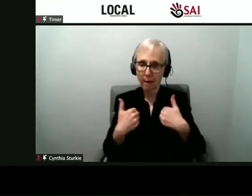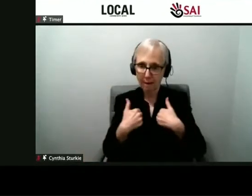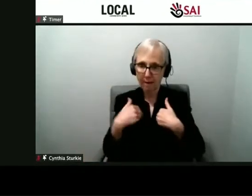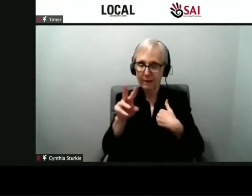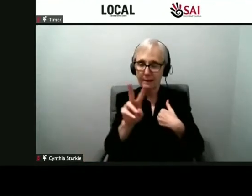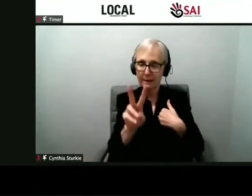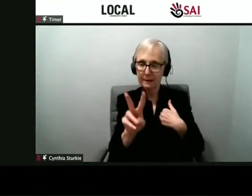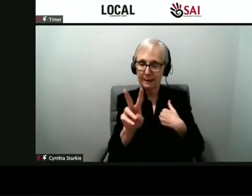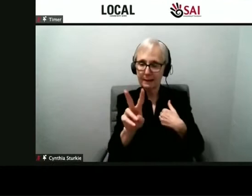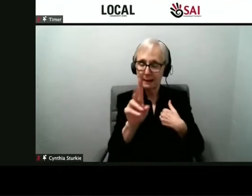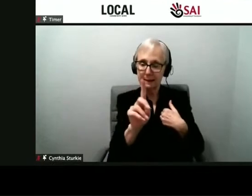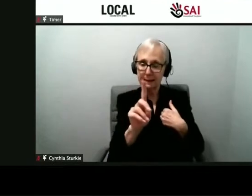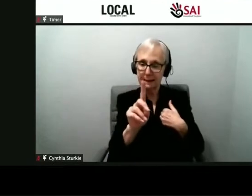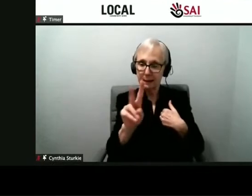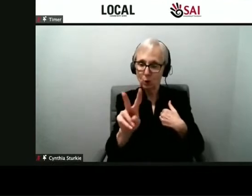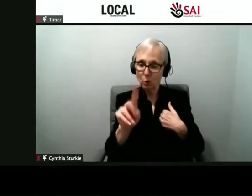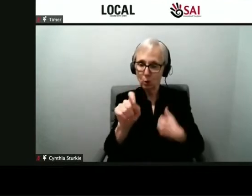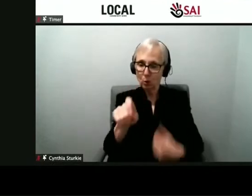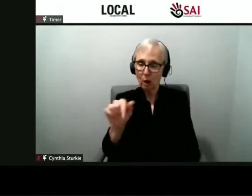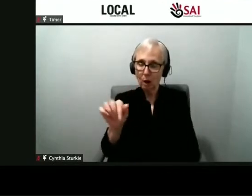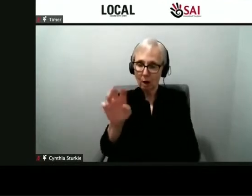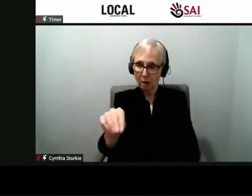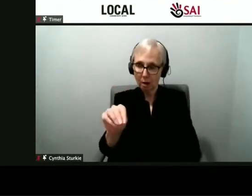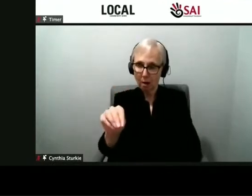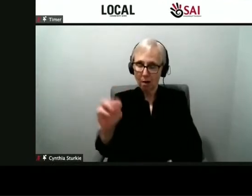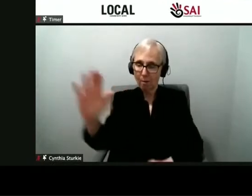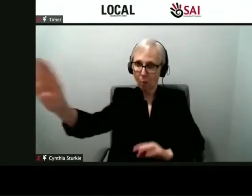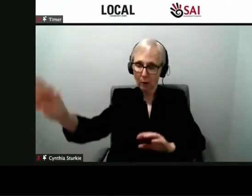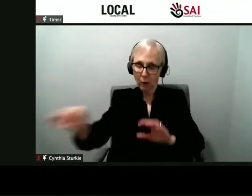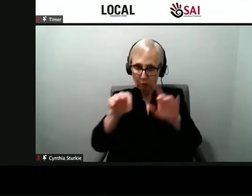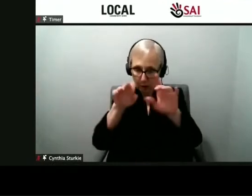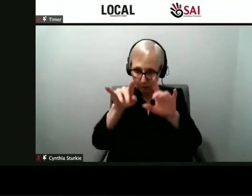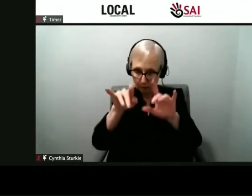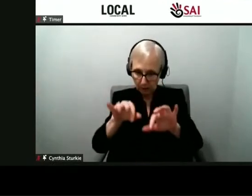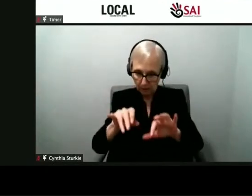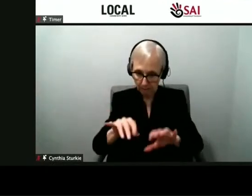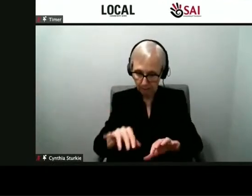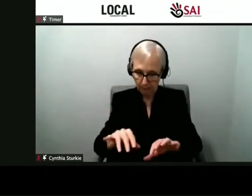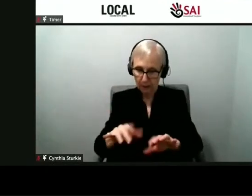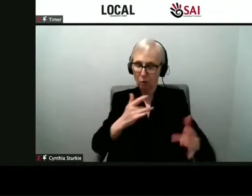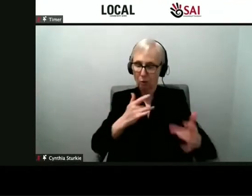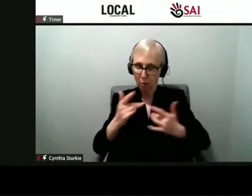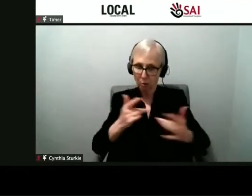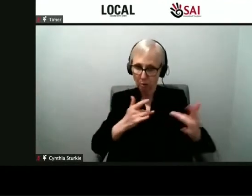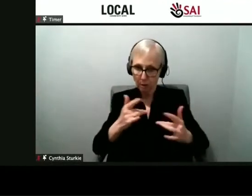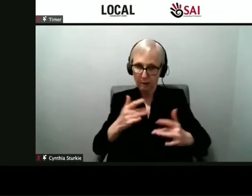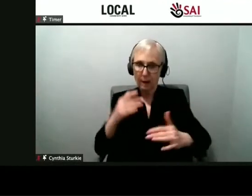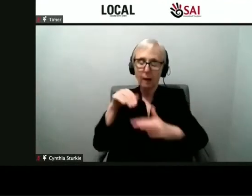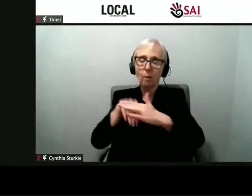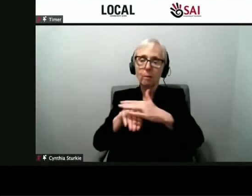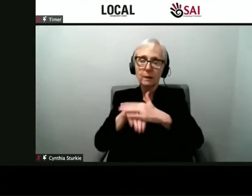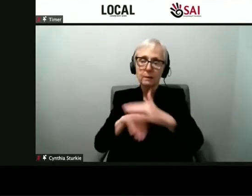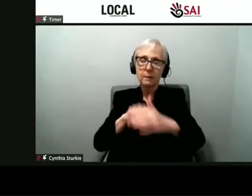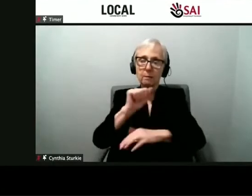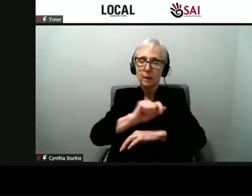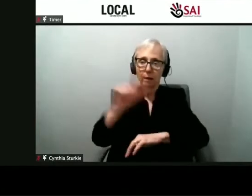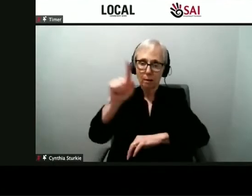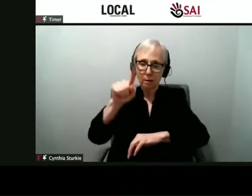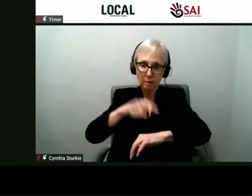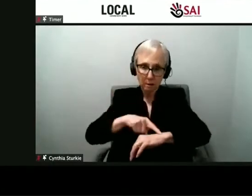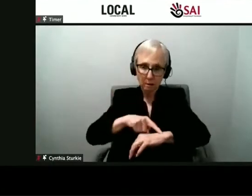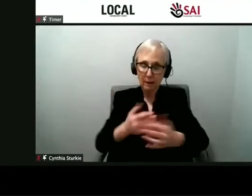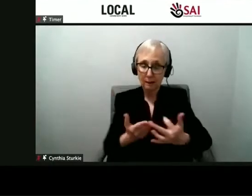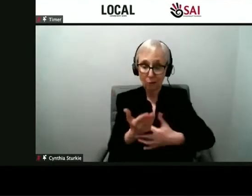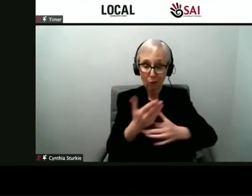have questions, surveys, and places for you to put your concerns in. And yes, I will be accessible at all times, whether it's through